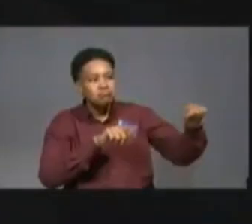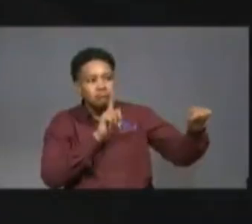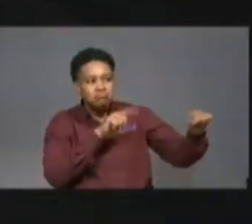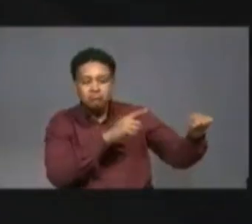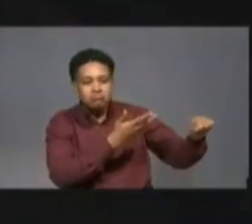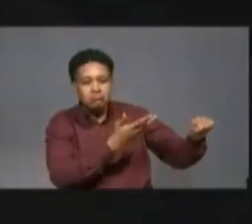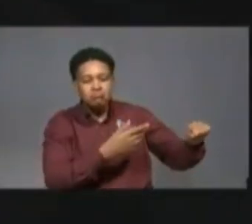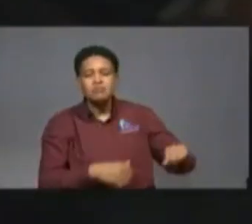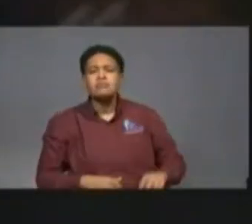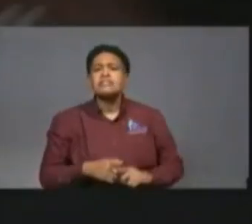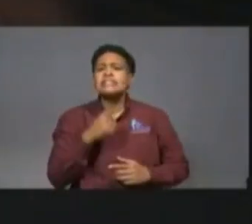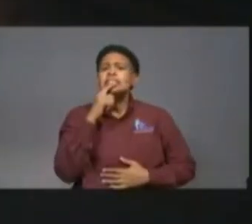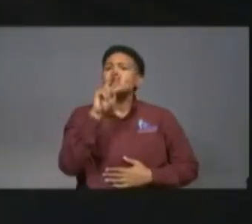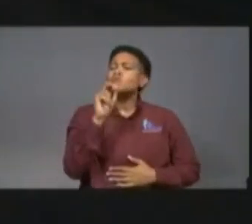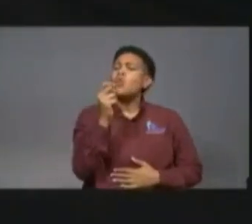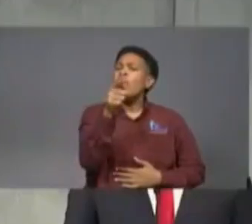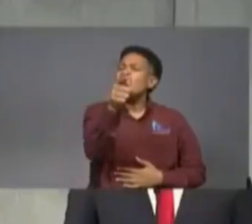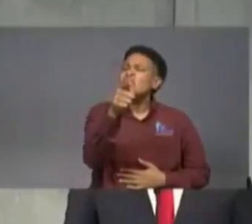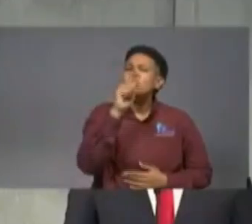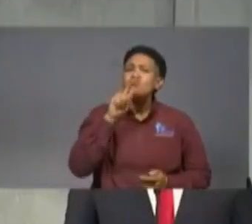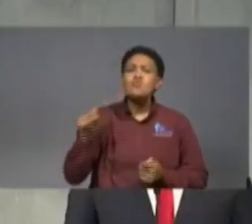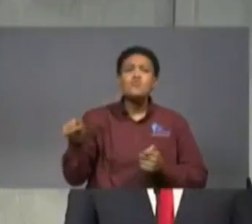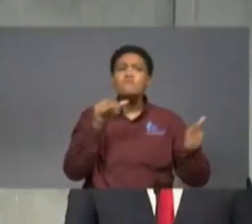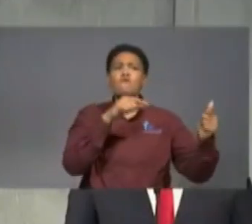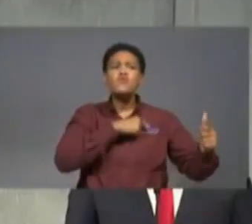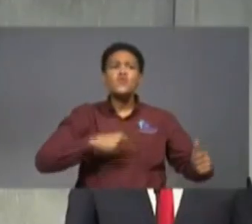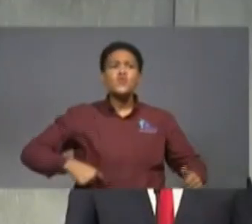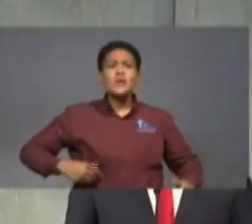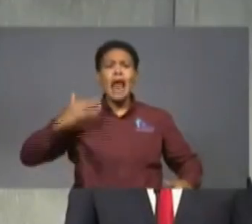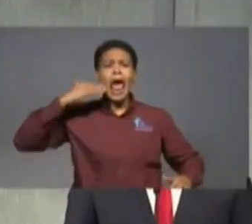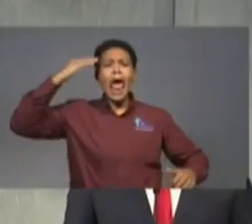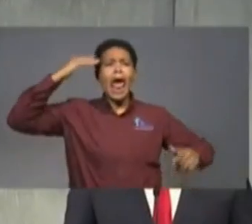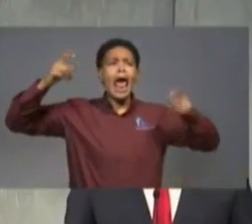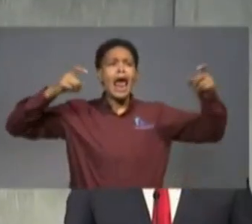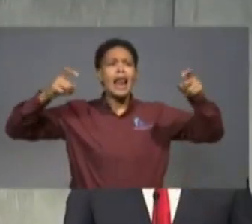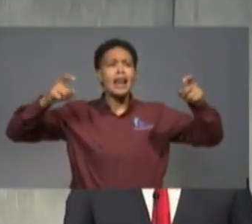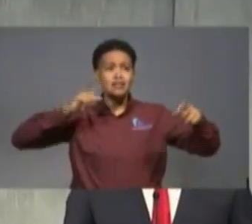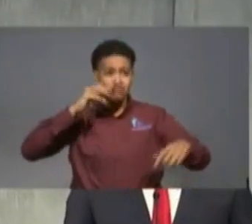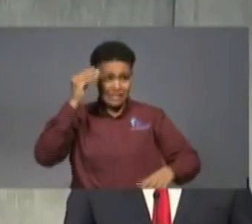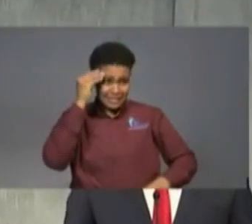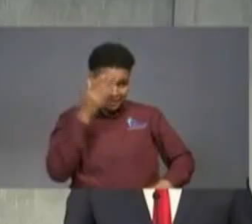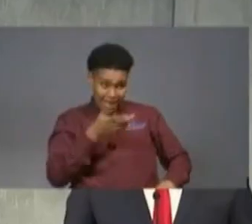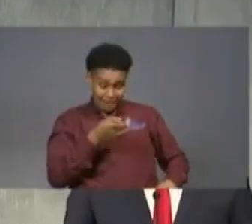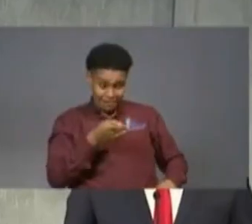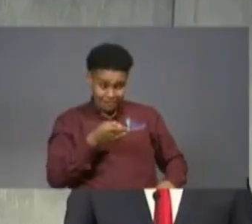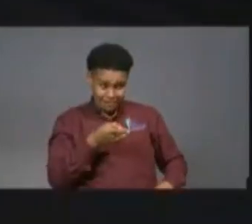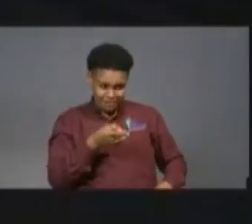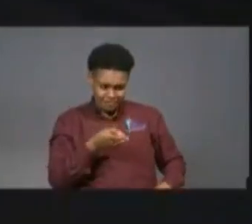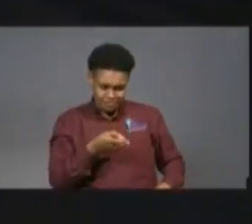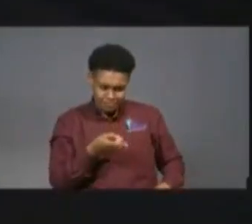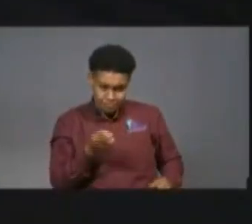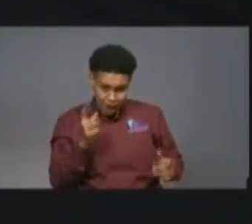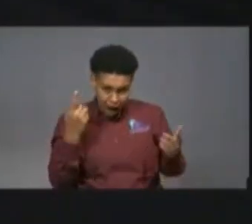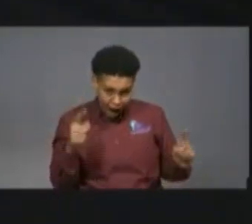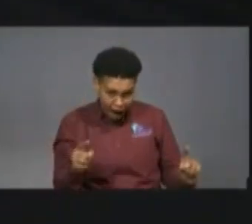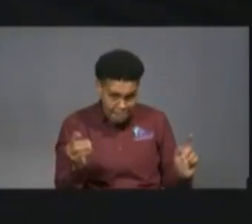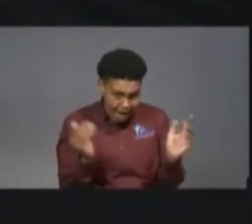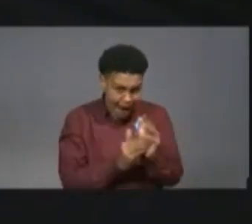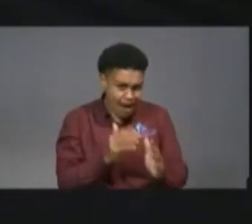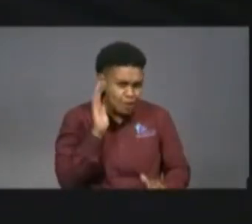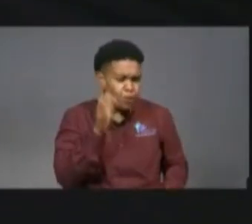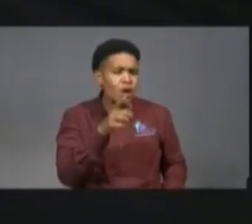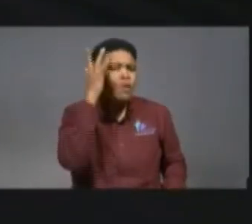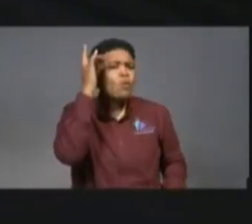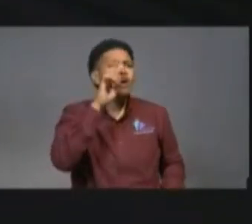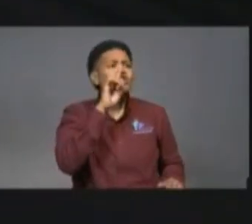said in 2011 that you'd remove the Queen as head of state. You're again promising that this time around. Why should the electorate trust that you'll do